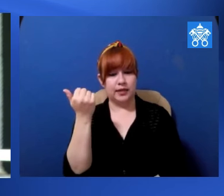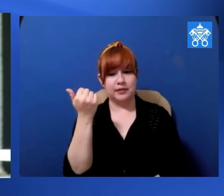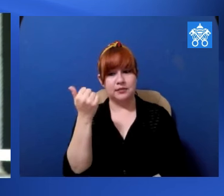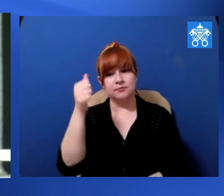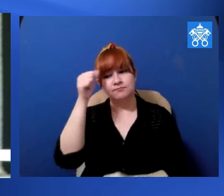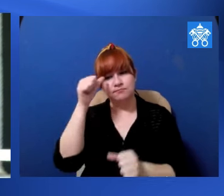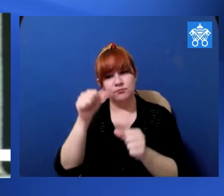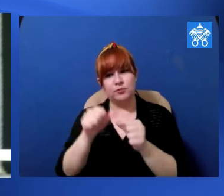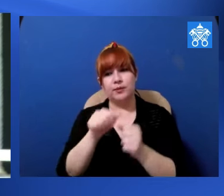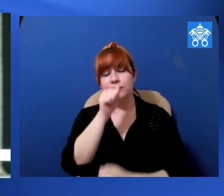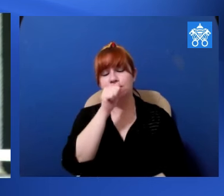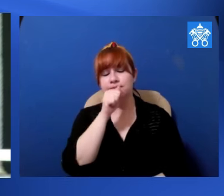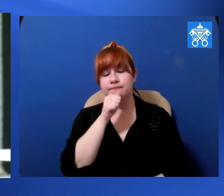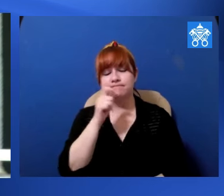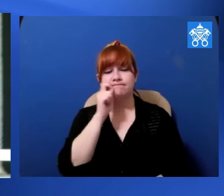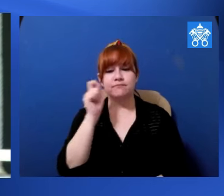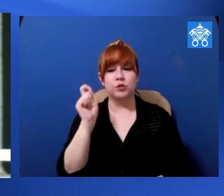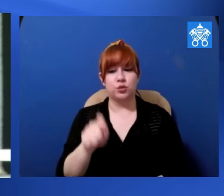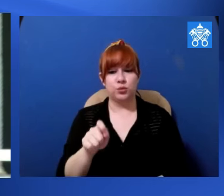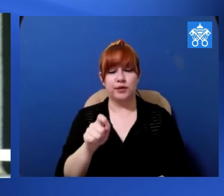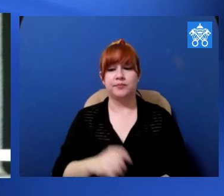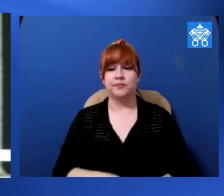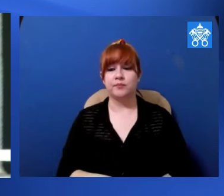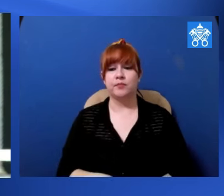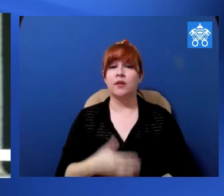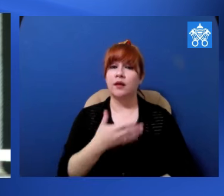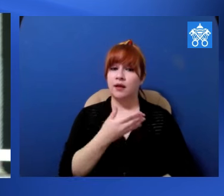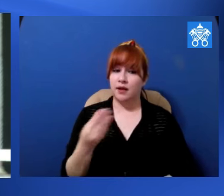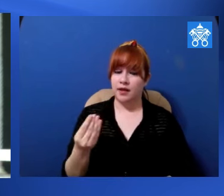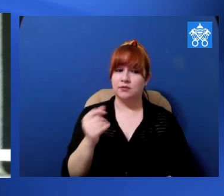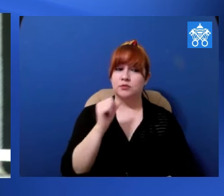And let us not forget tormented Ukraine.